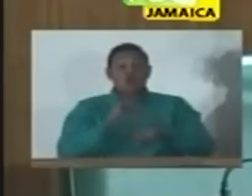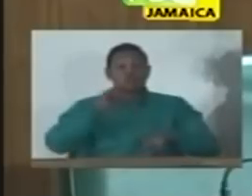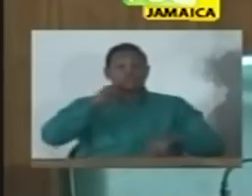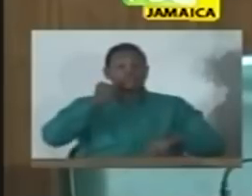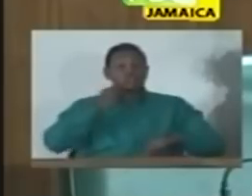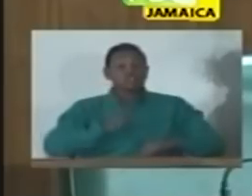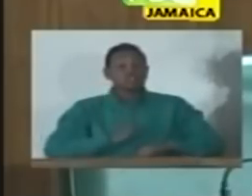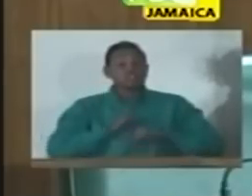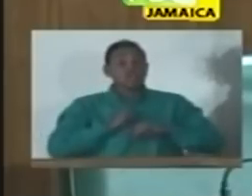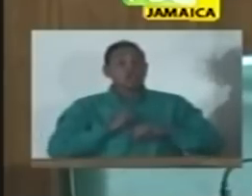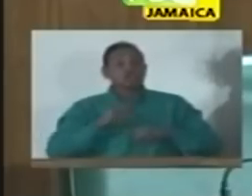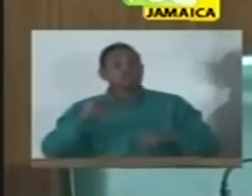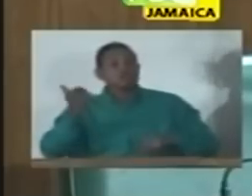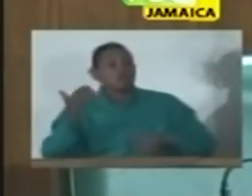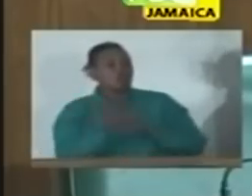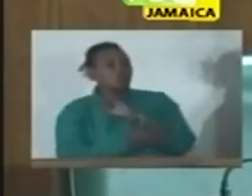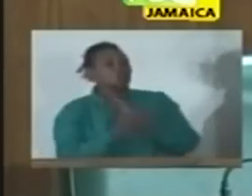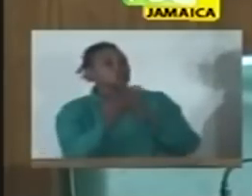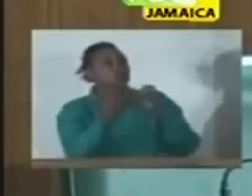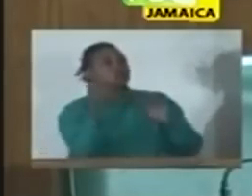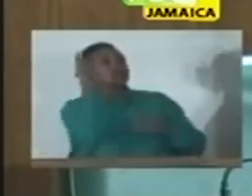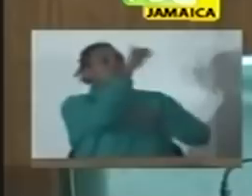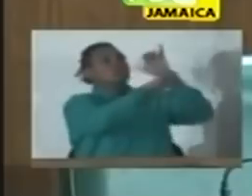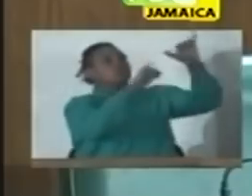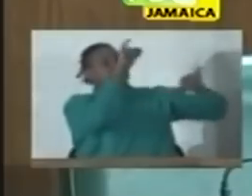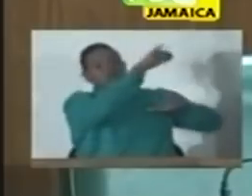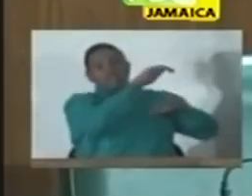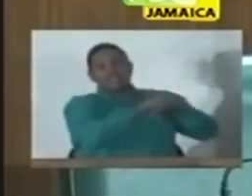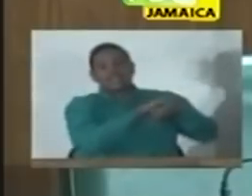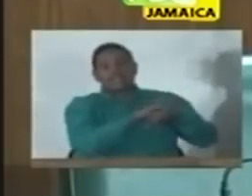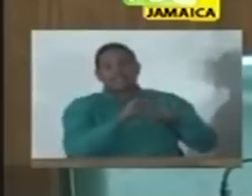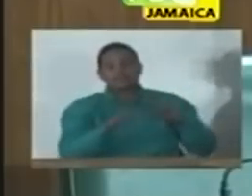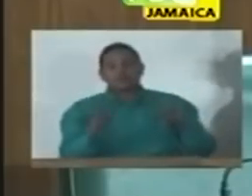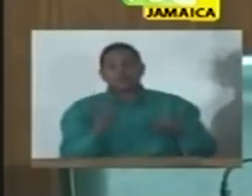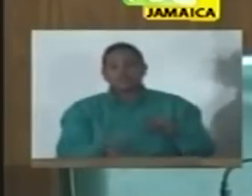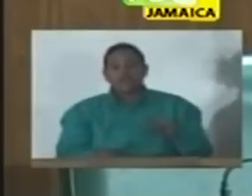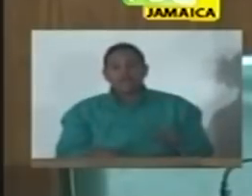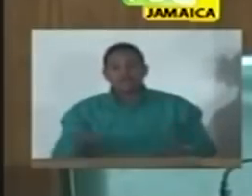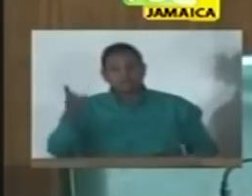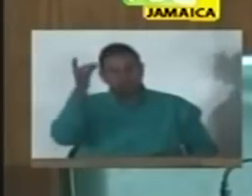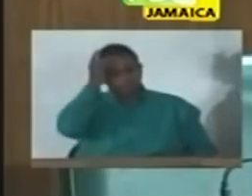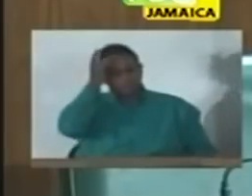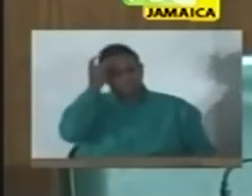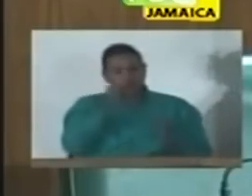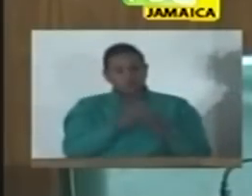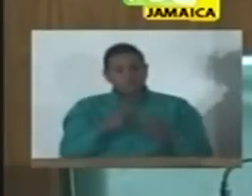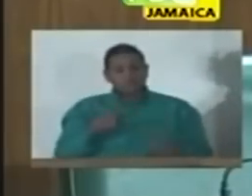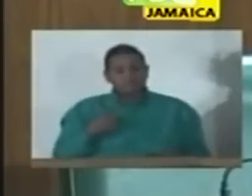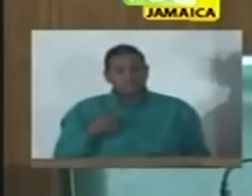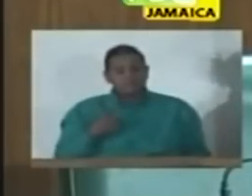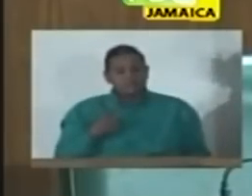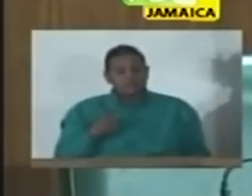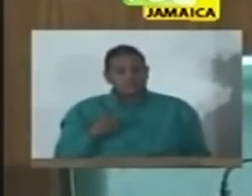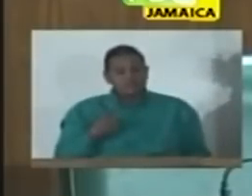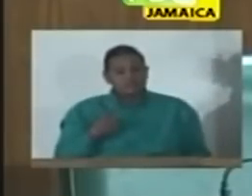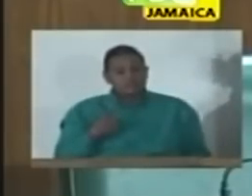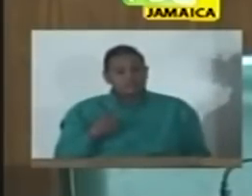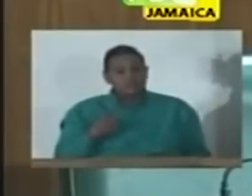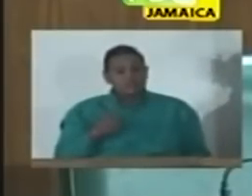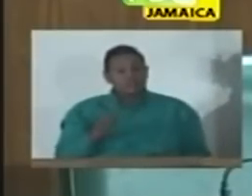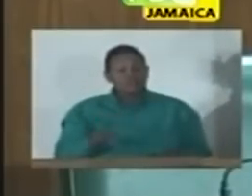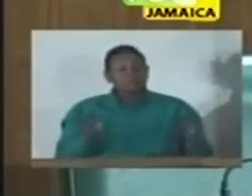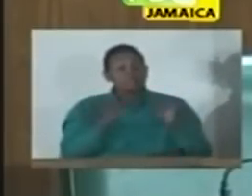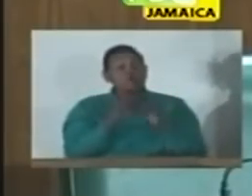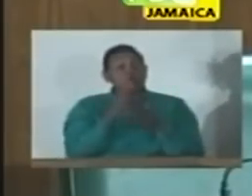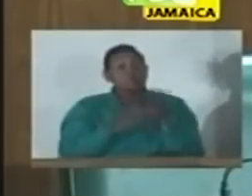less fortunate countries. Lived with me. And the operative part, mostly,